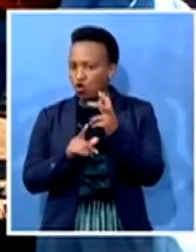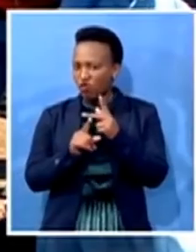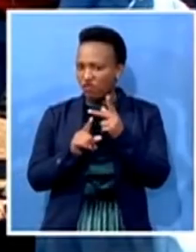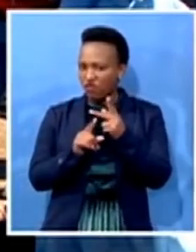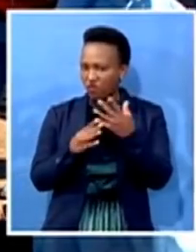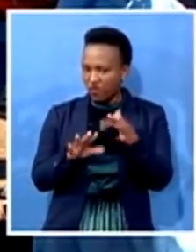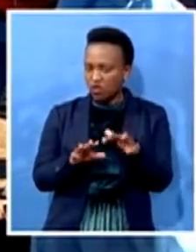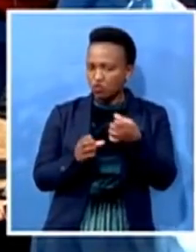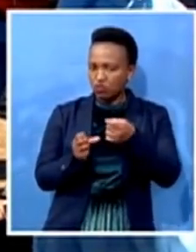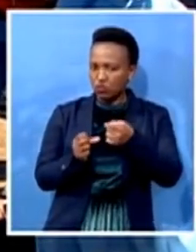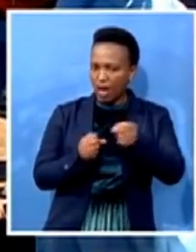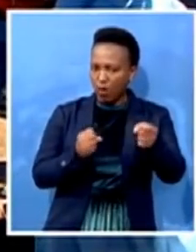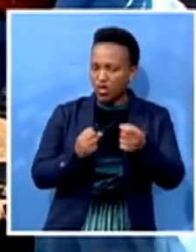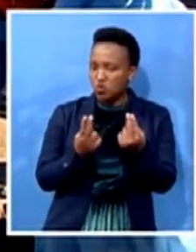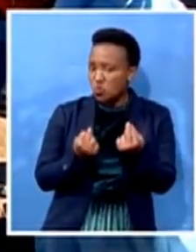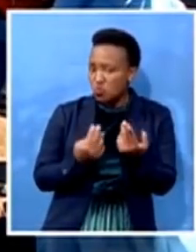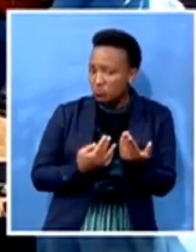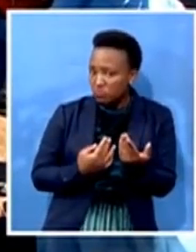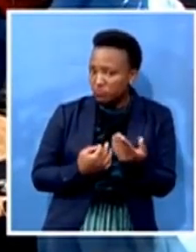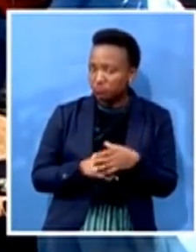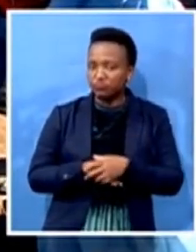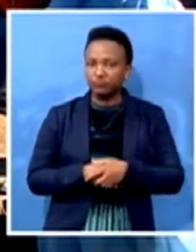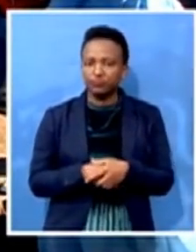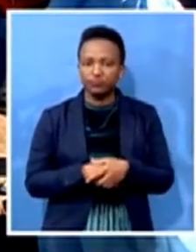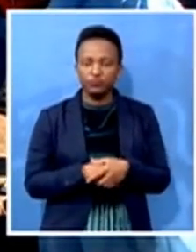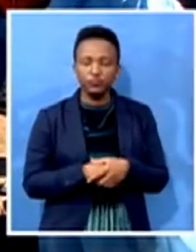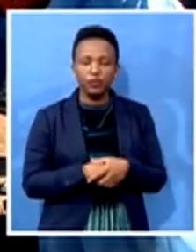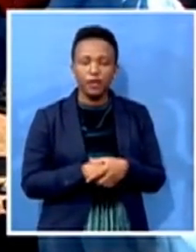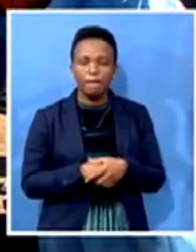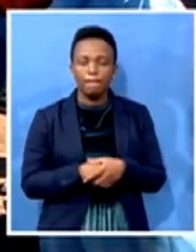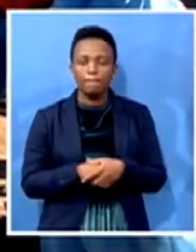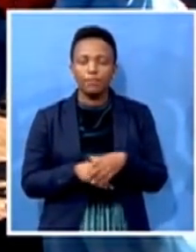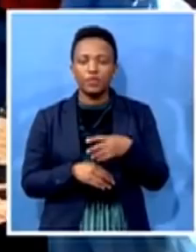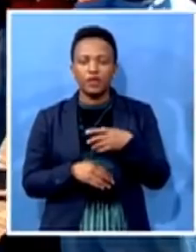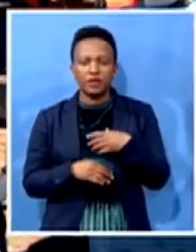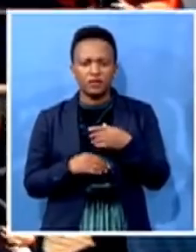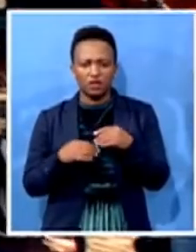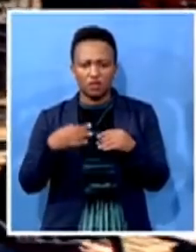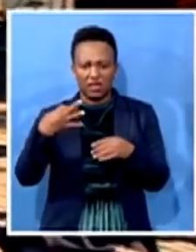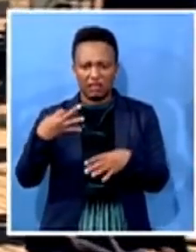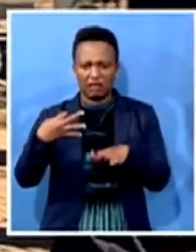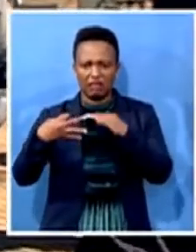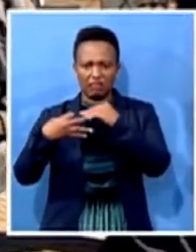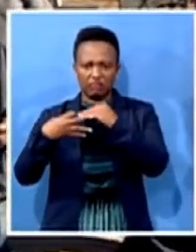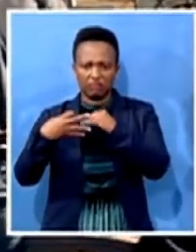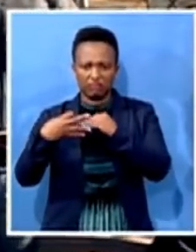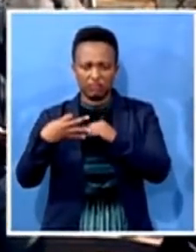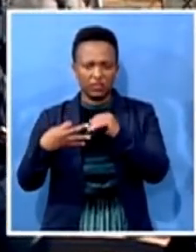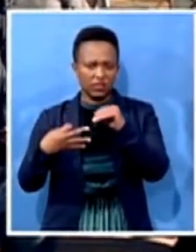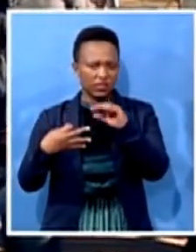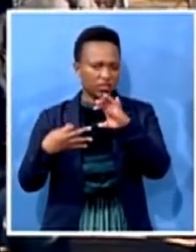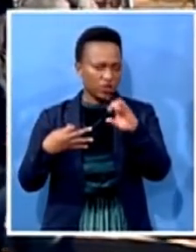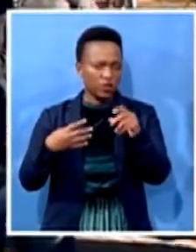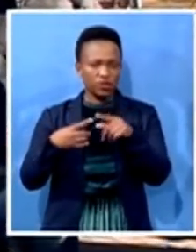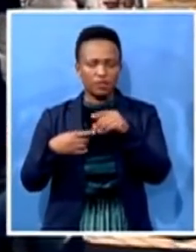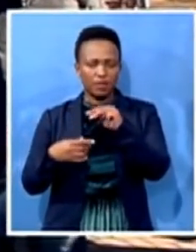Okay, I think there are essentially 3 main questions, MEC and the CEO. Okay, maybe CEO can answer the one on the number of